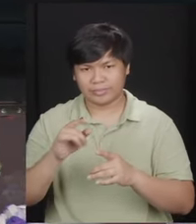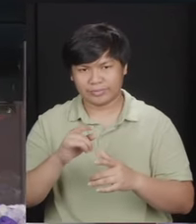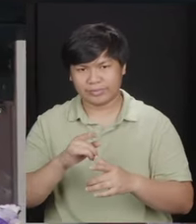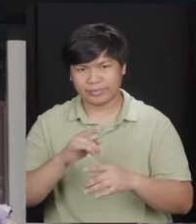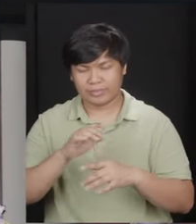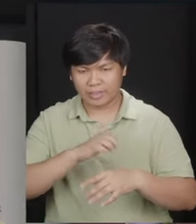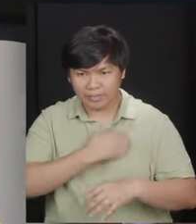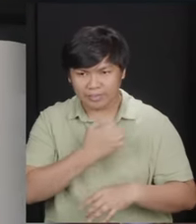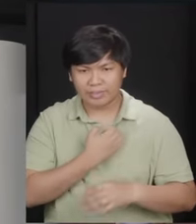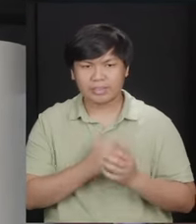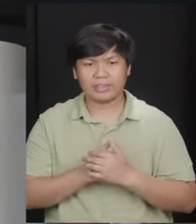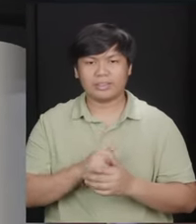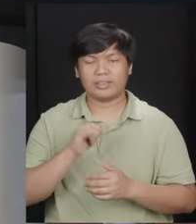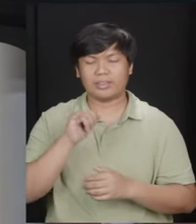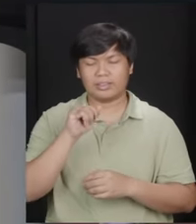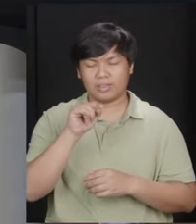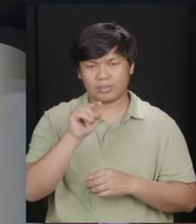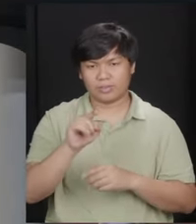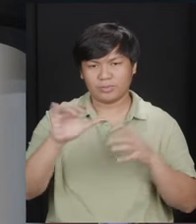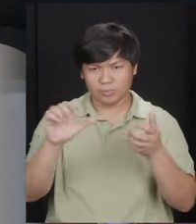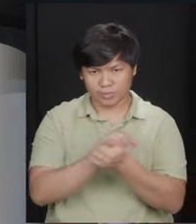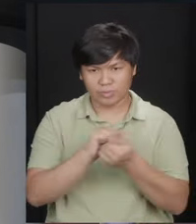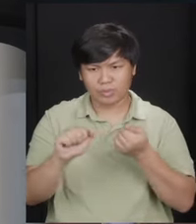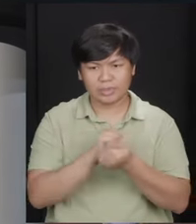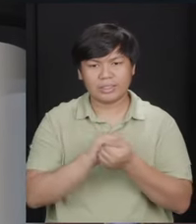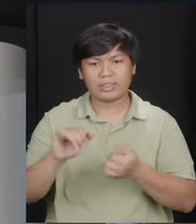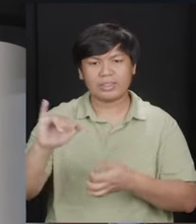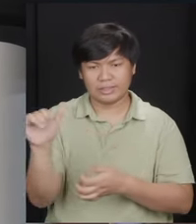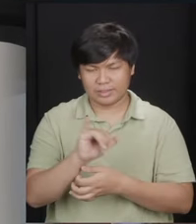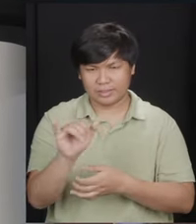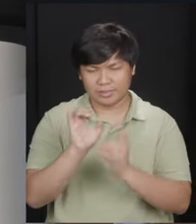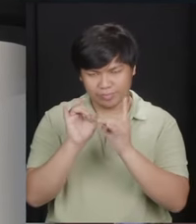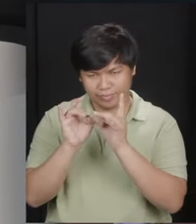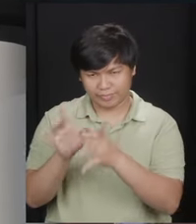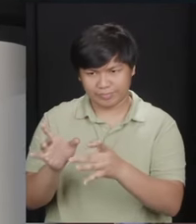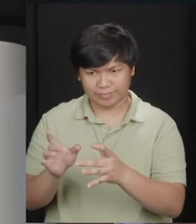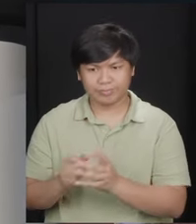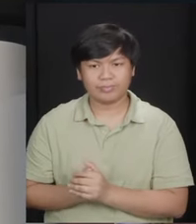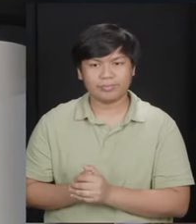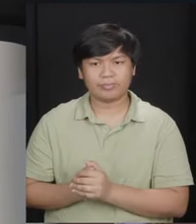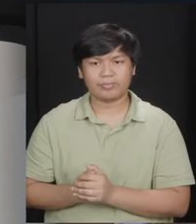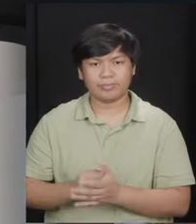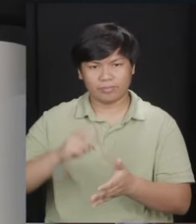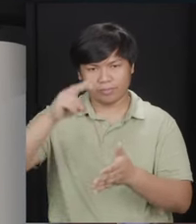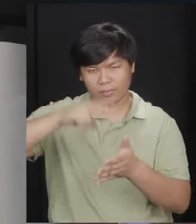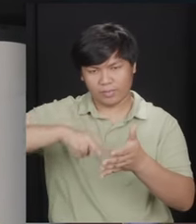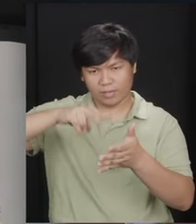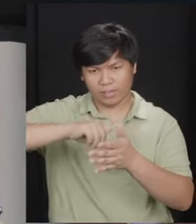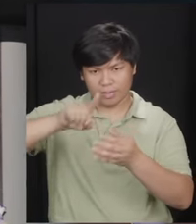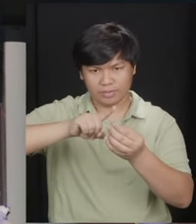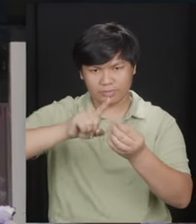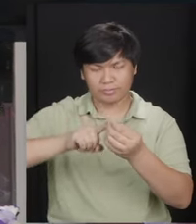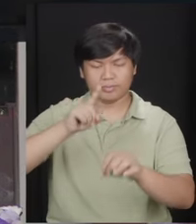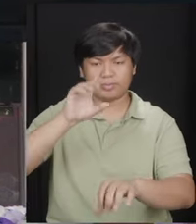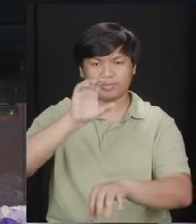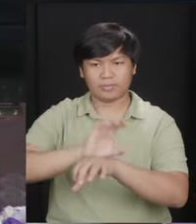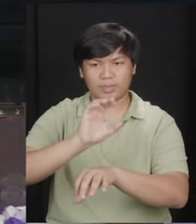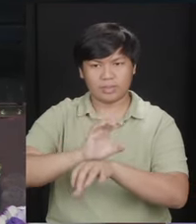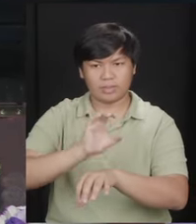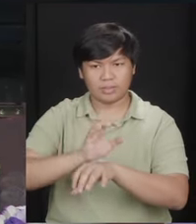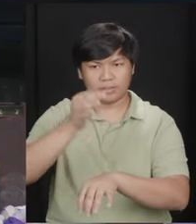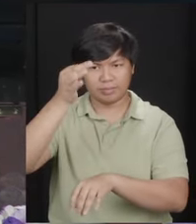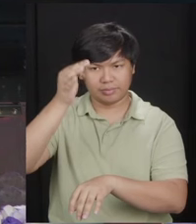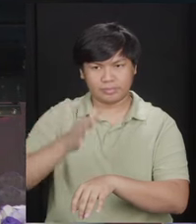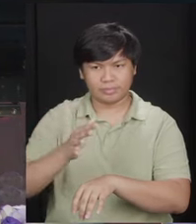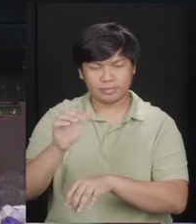to be in you, it will destroy you as much as the person you hate. I was reading about a church